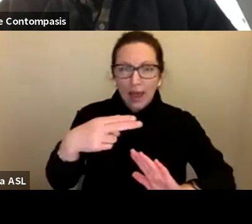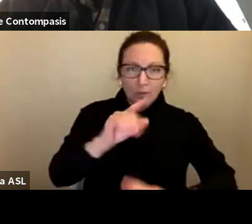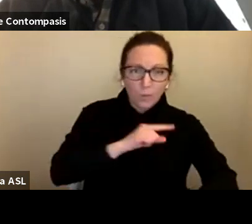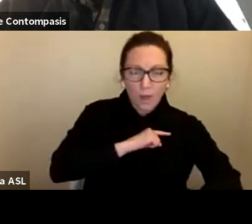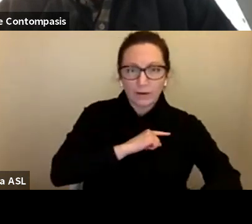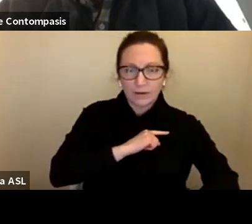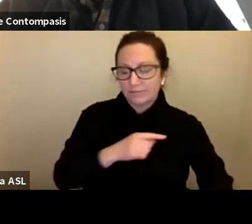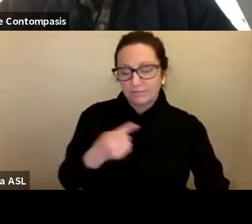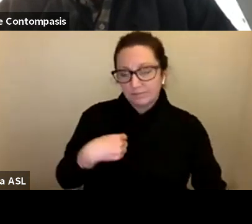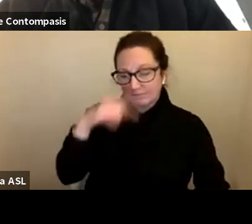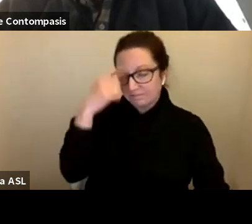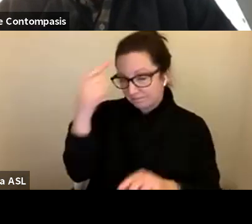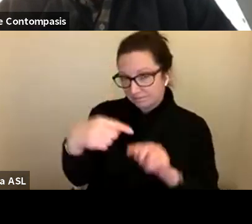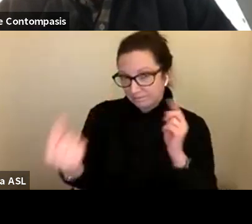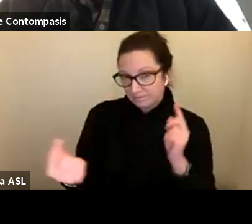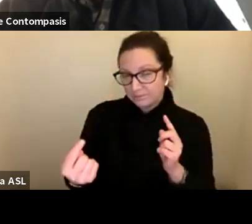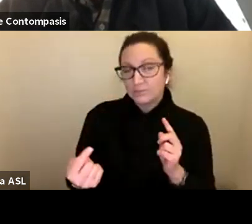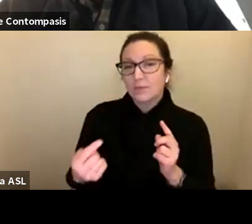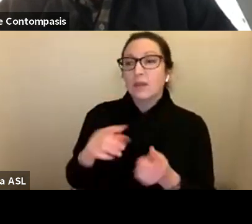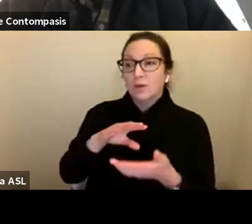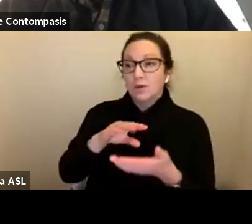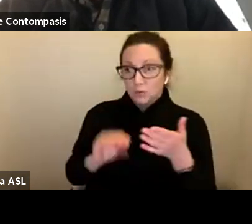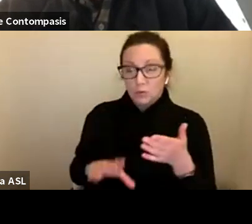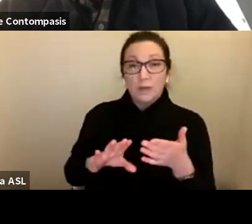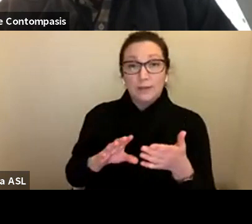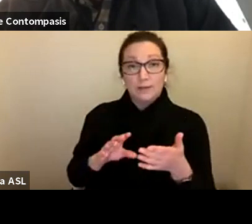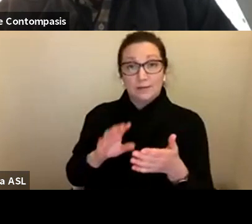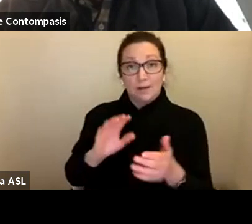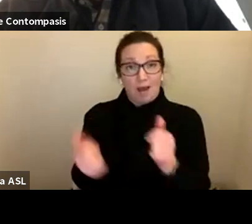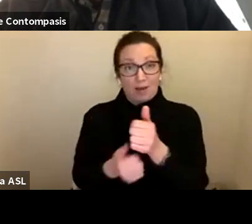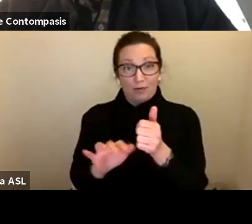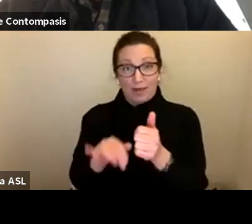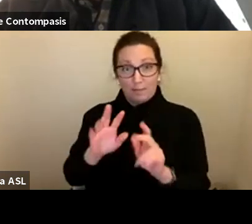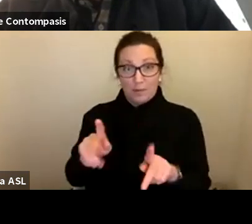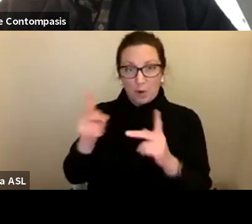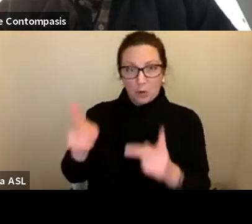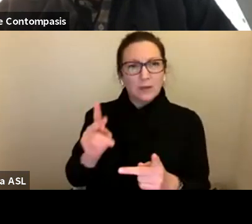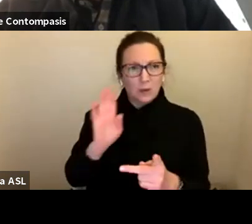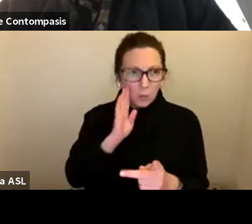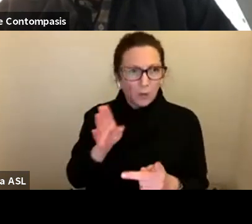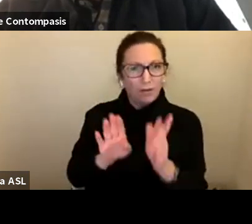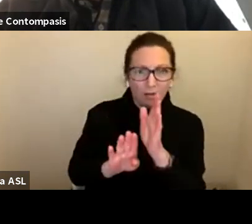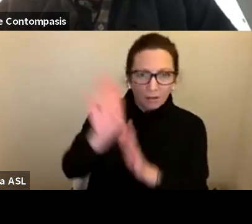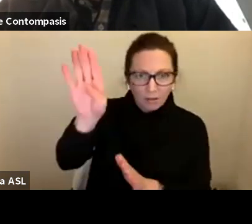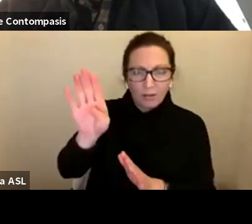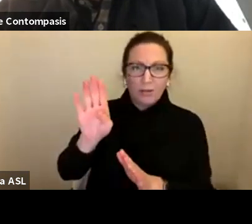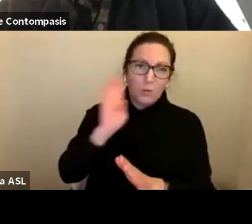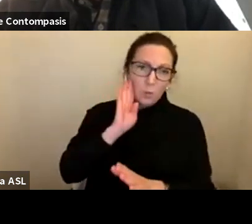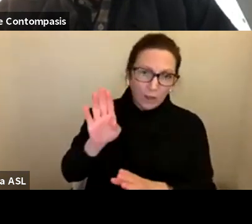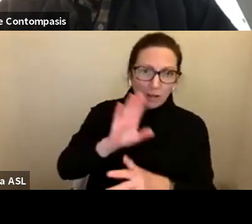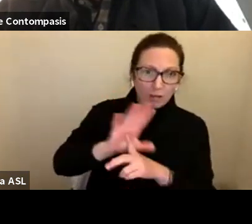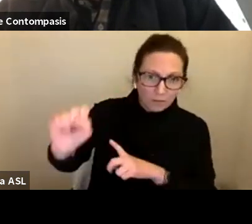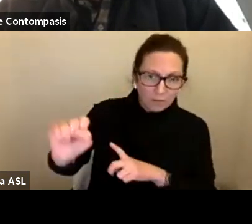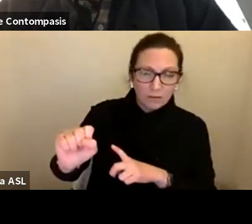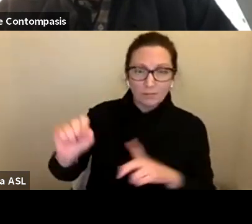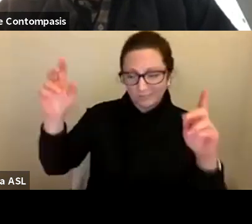Mr. Contampasas said, the students under this proposal will have what it takes to succeed. And for decades, students at